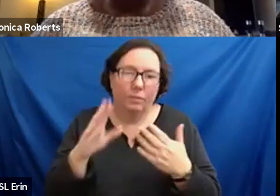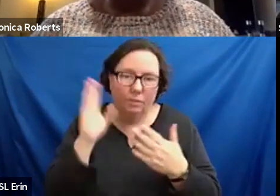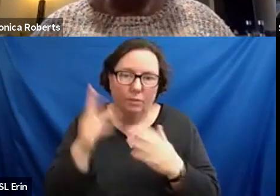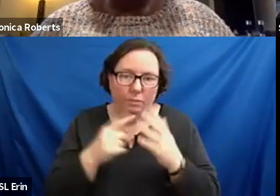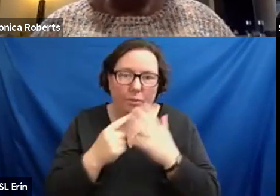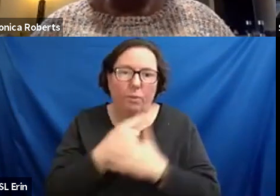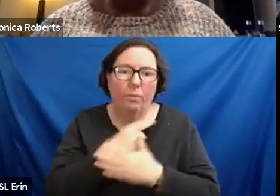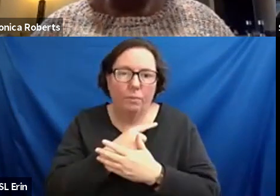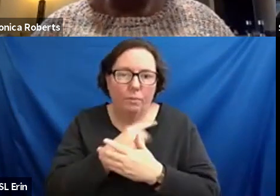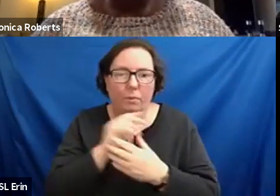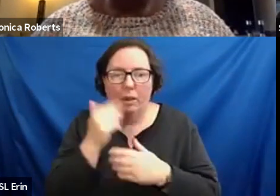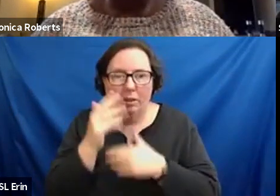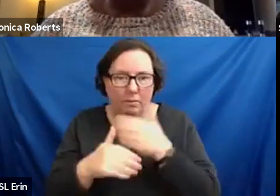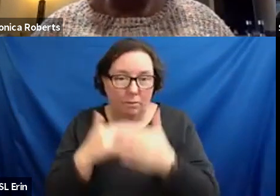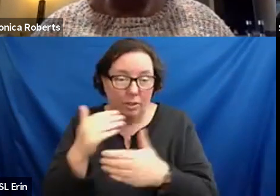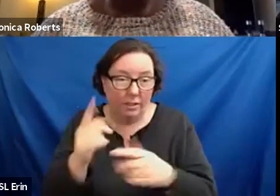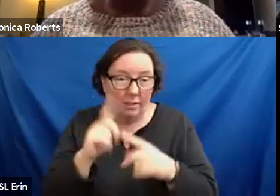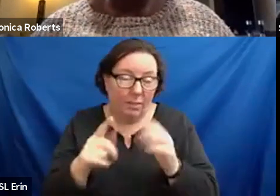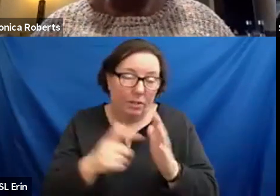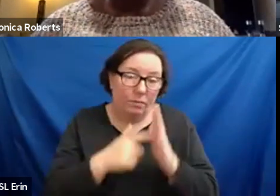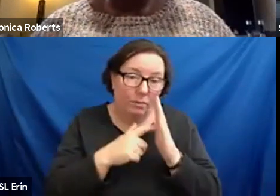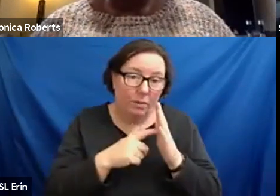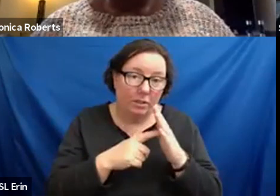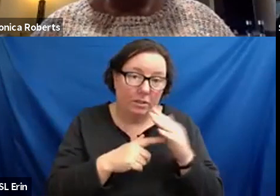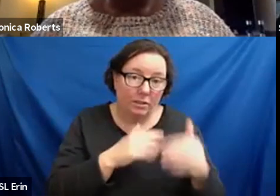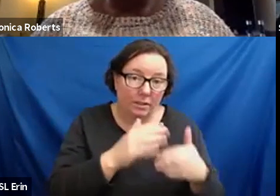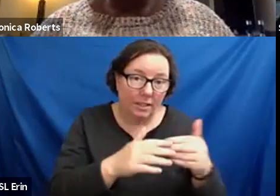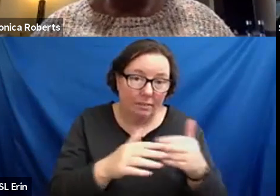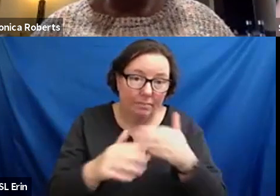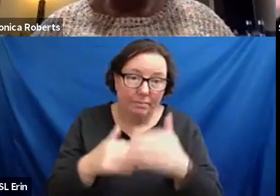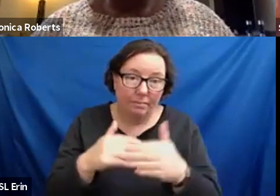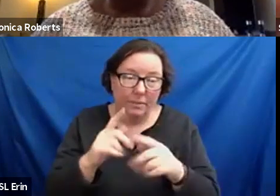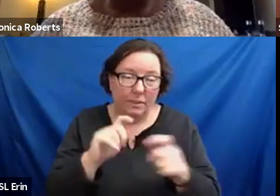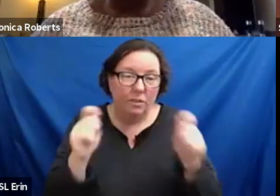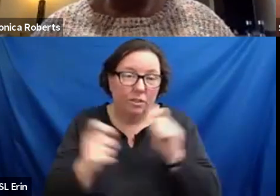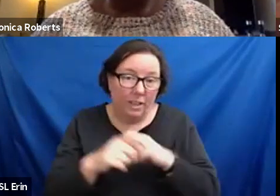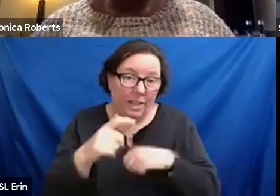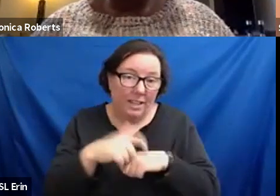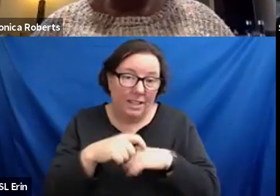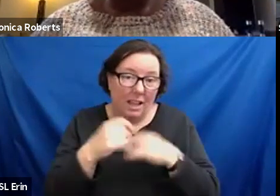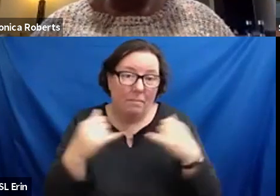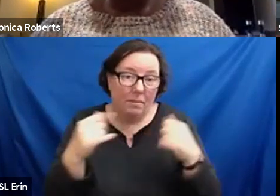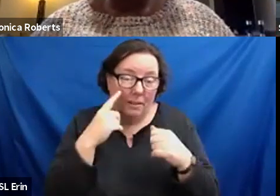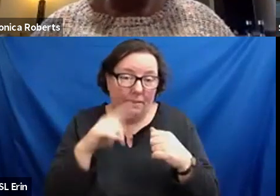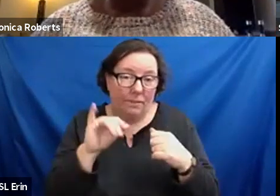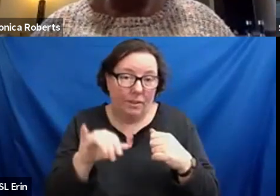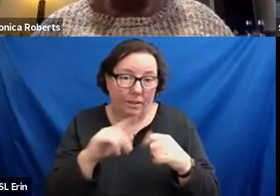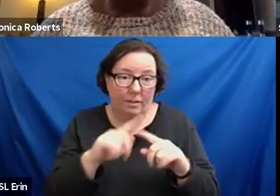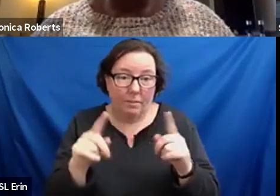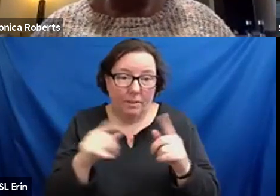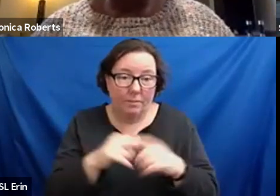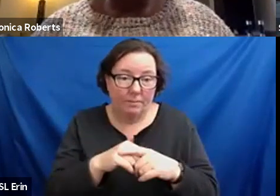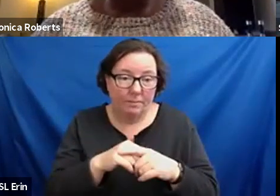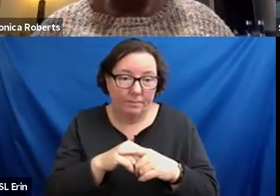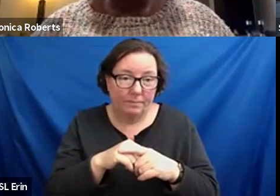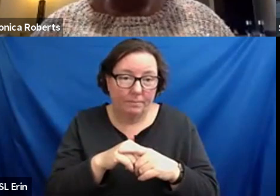through another process. So it would require changing the timeline for which we would begin